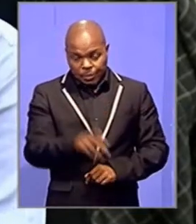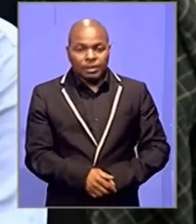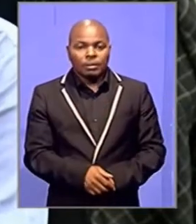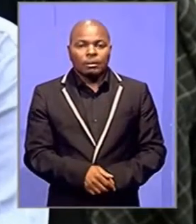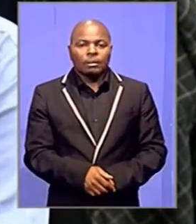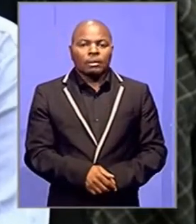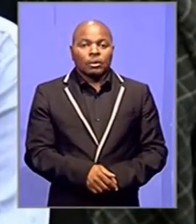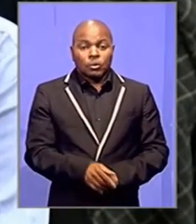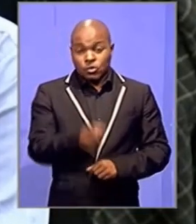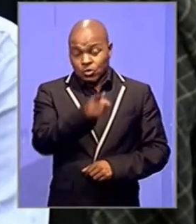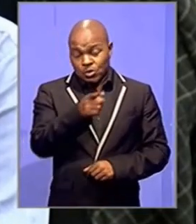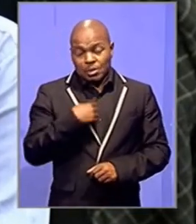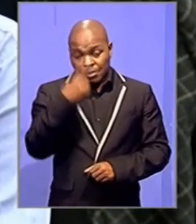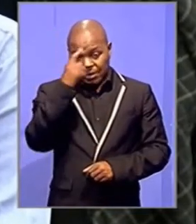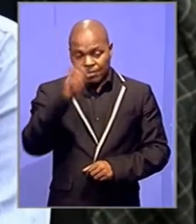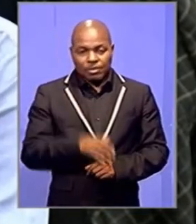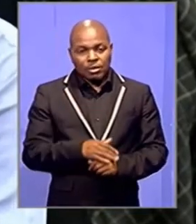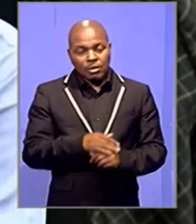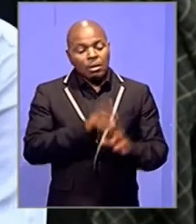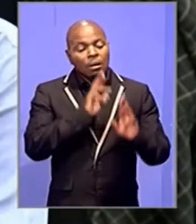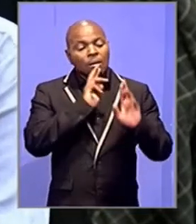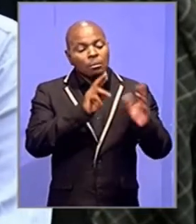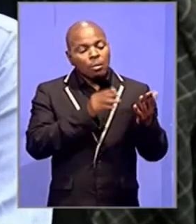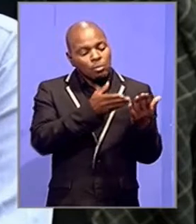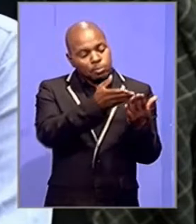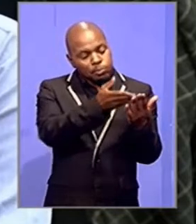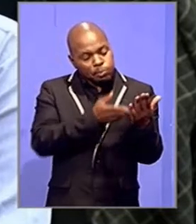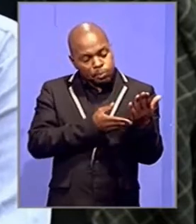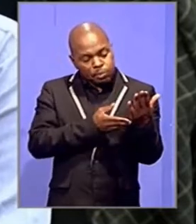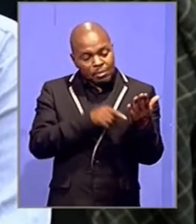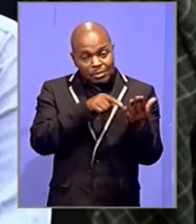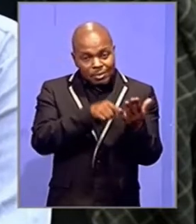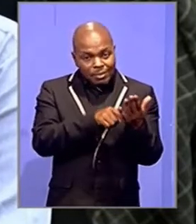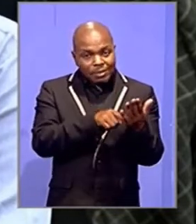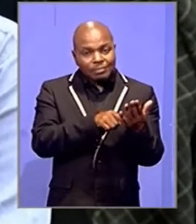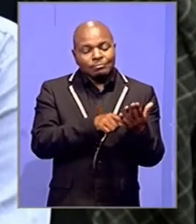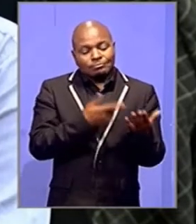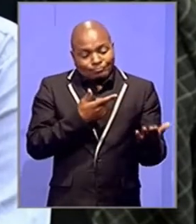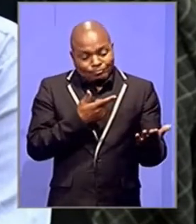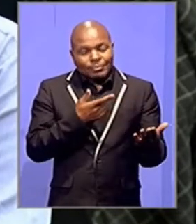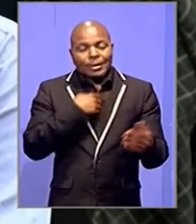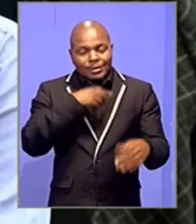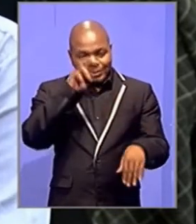As we believe there are areas in the report that require that action.